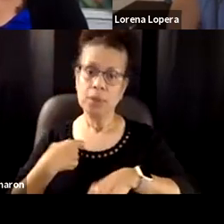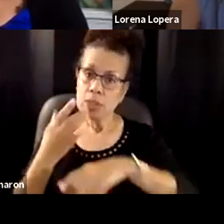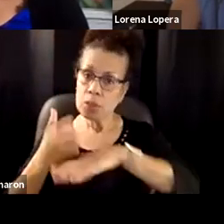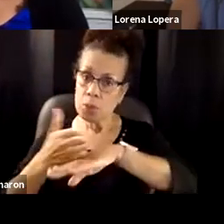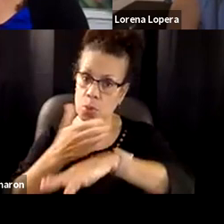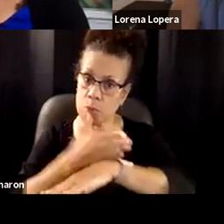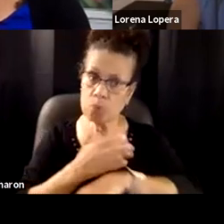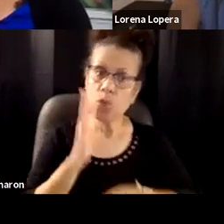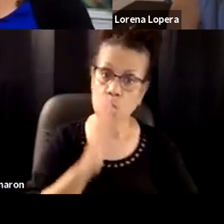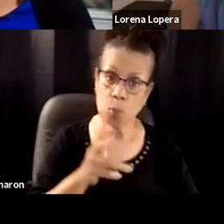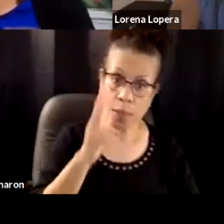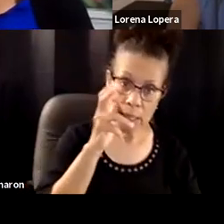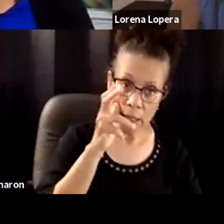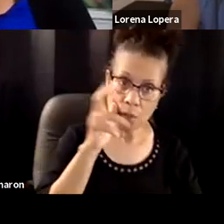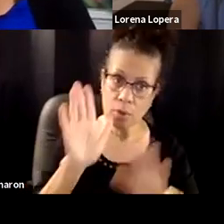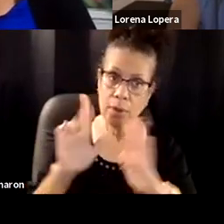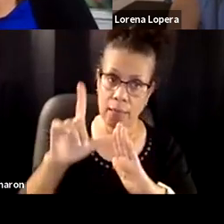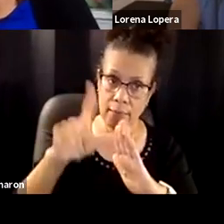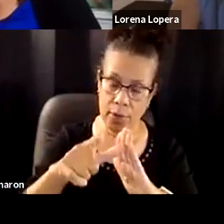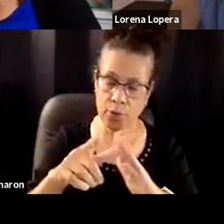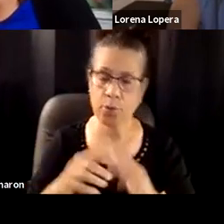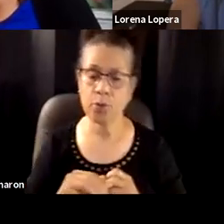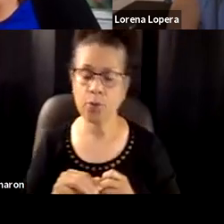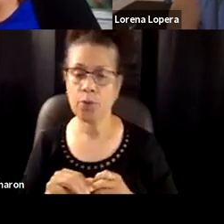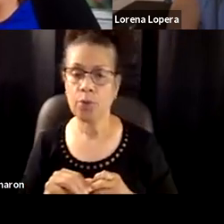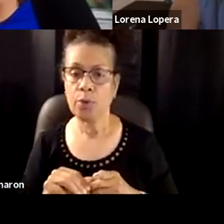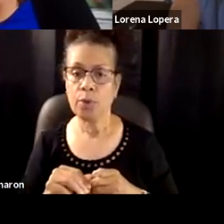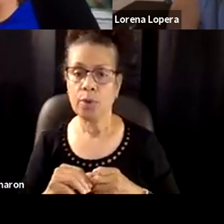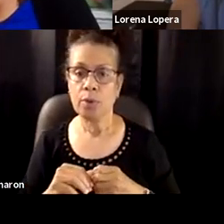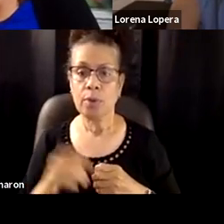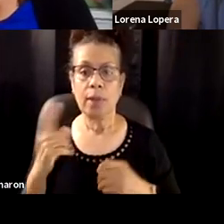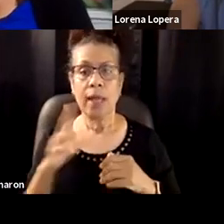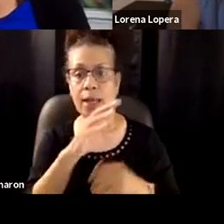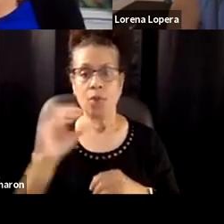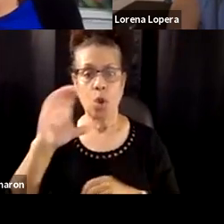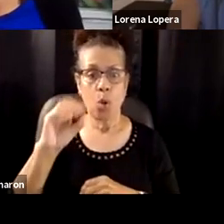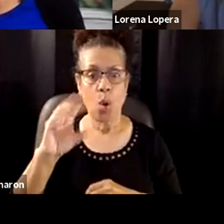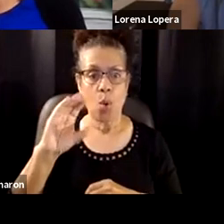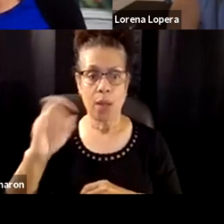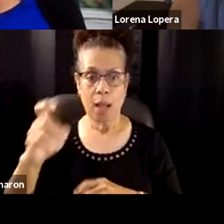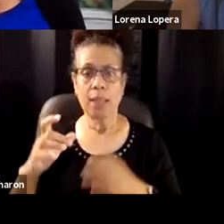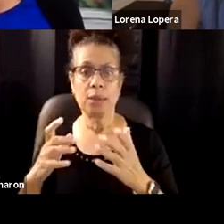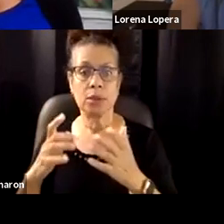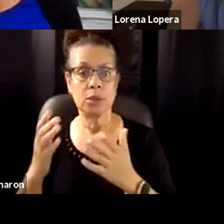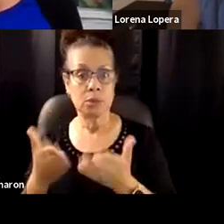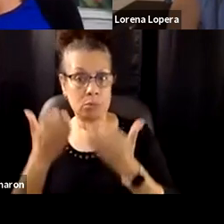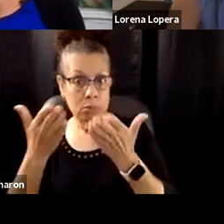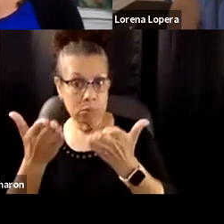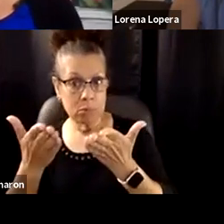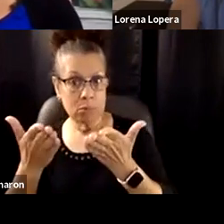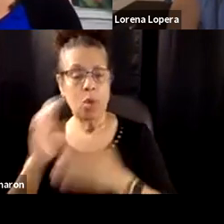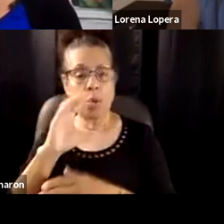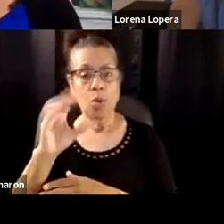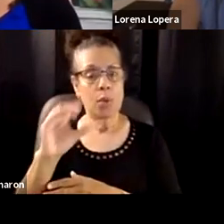you will hear about later and the um at that and that kocax supports and suggested cocat